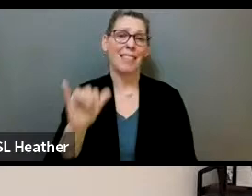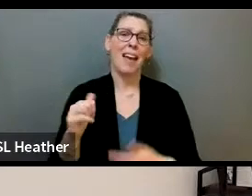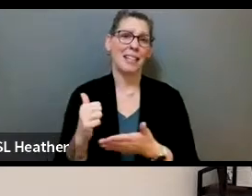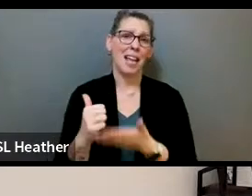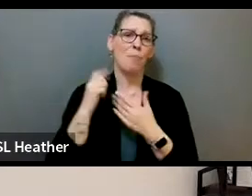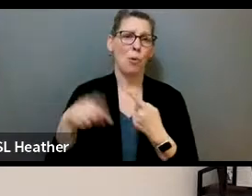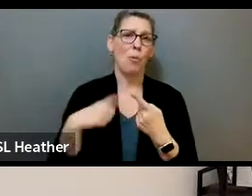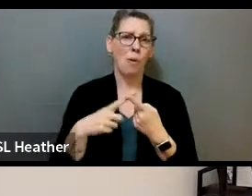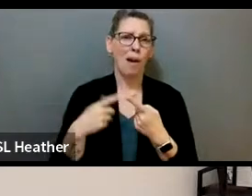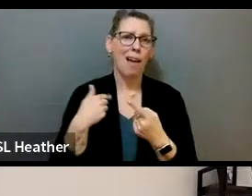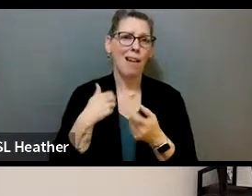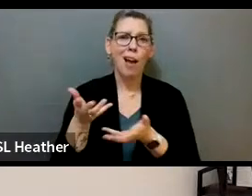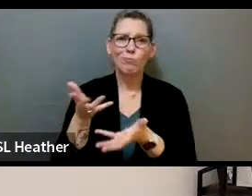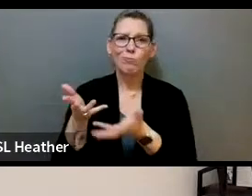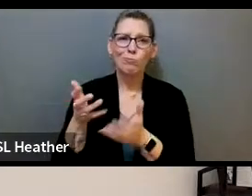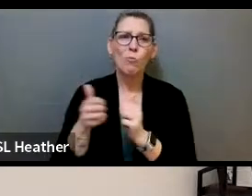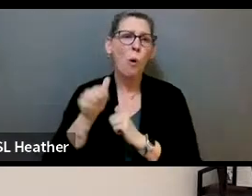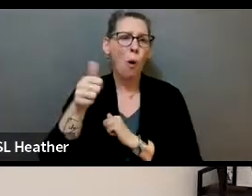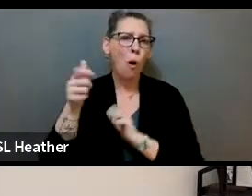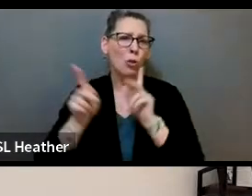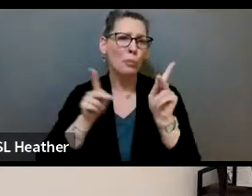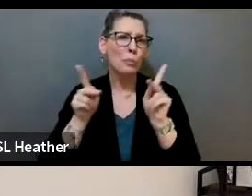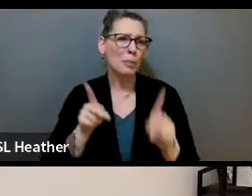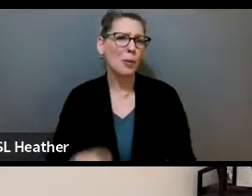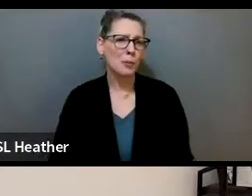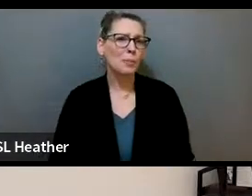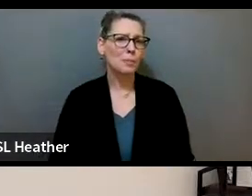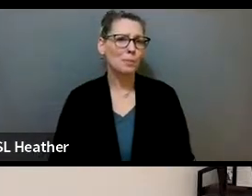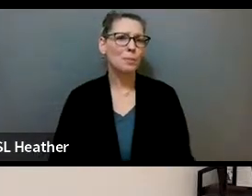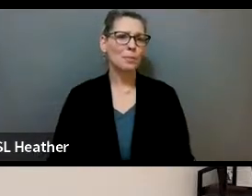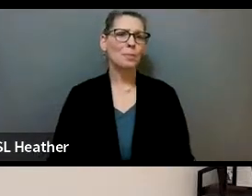talking to some other folks about it.